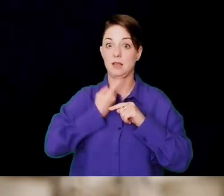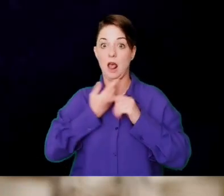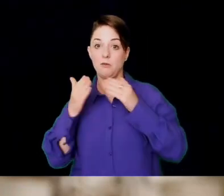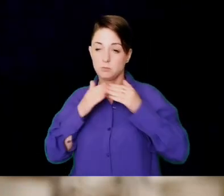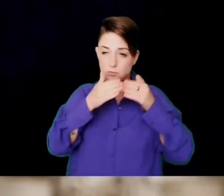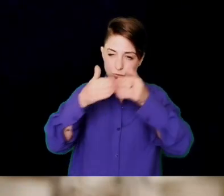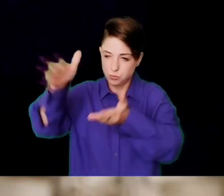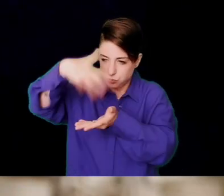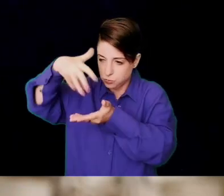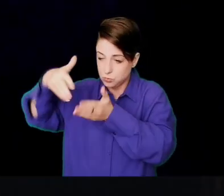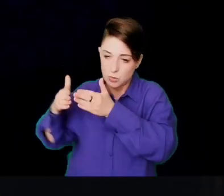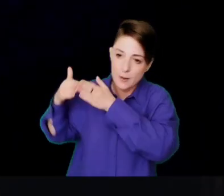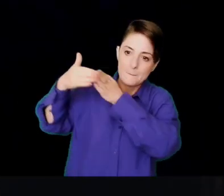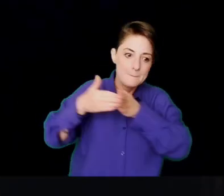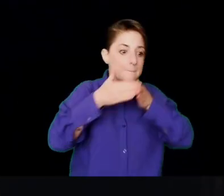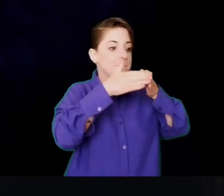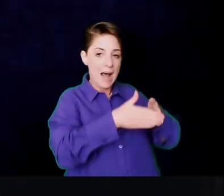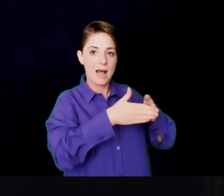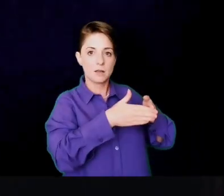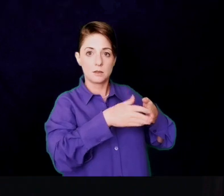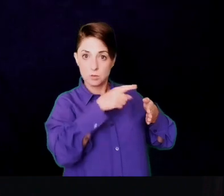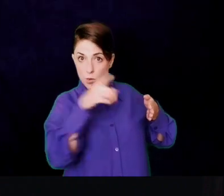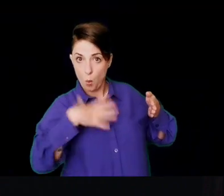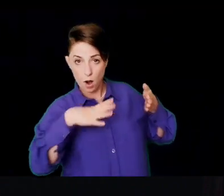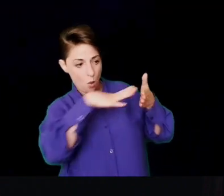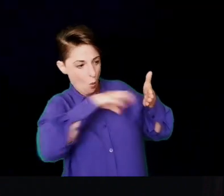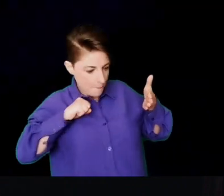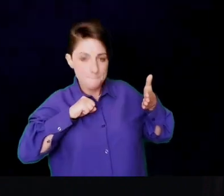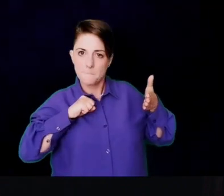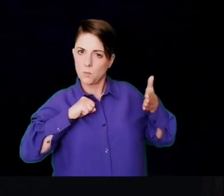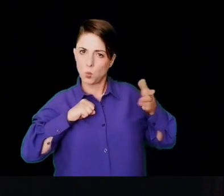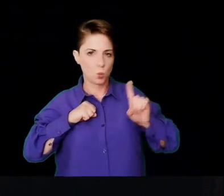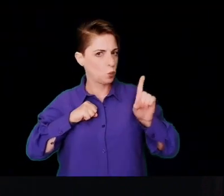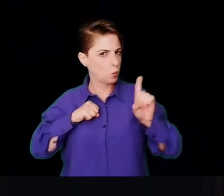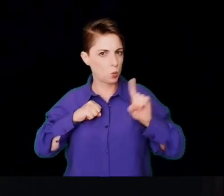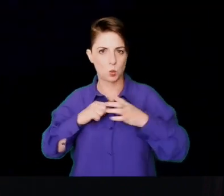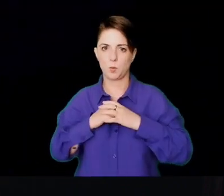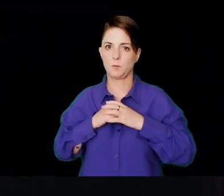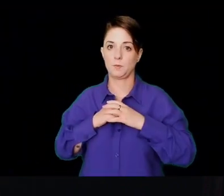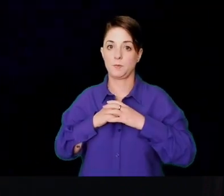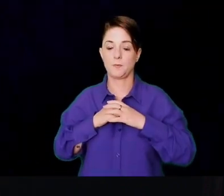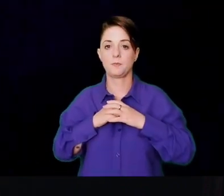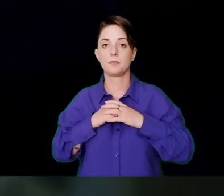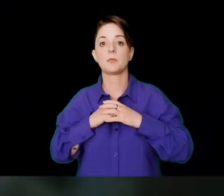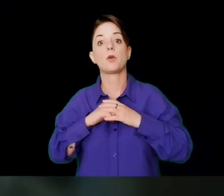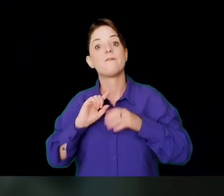someone's going to take that bit away from you. Some fishermen affected by the original ban did not trust the Blue Marine Foundation at first. There